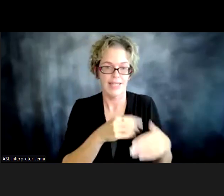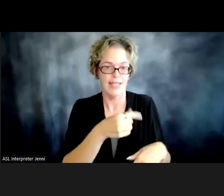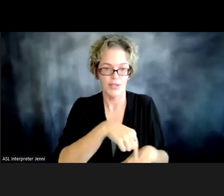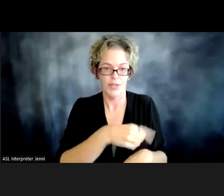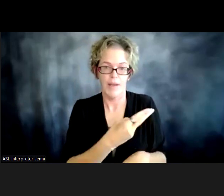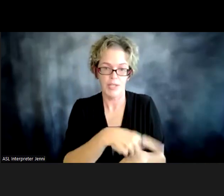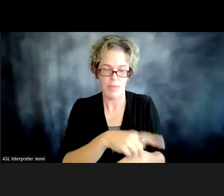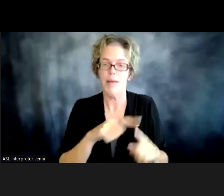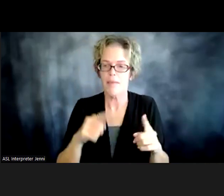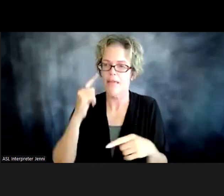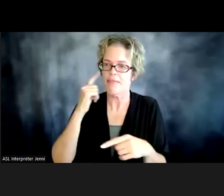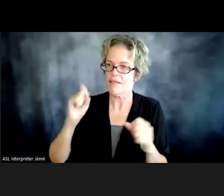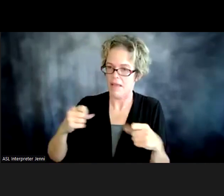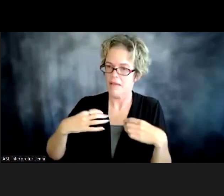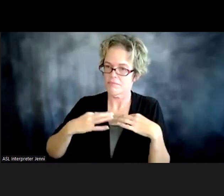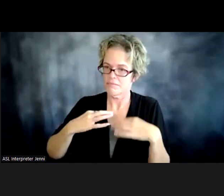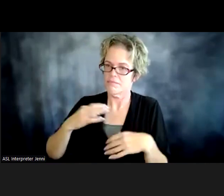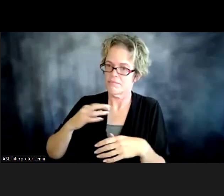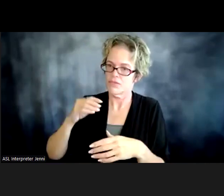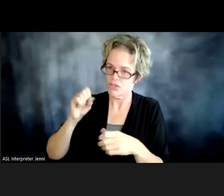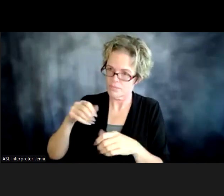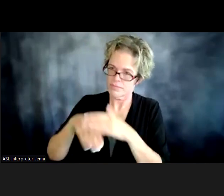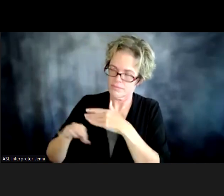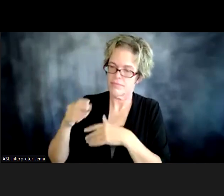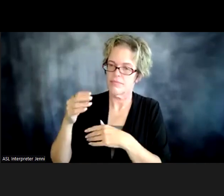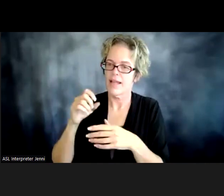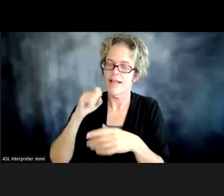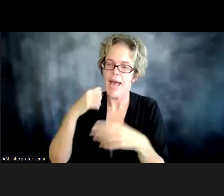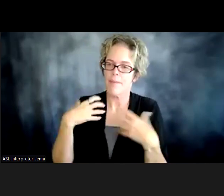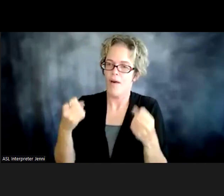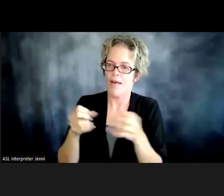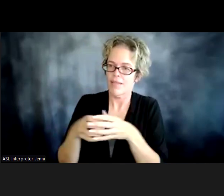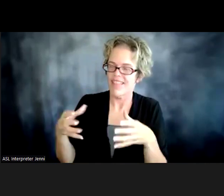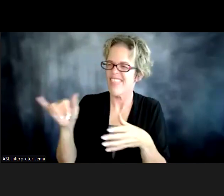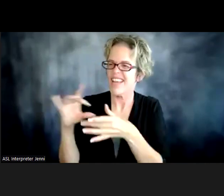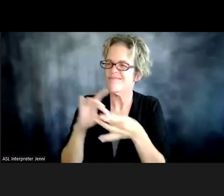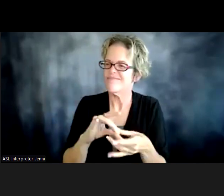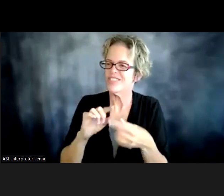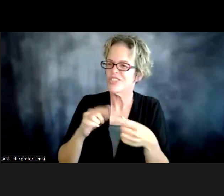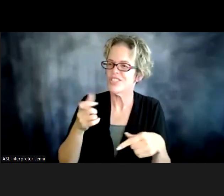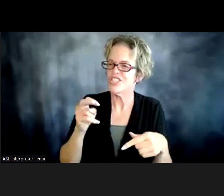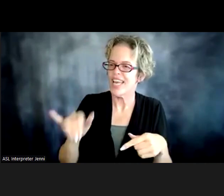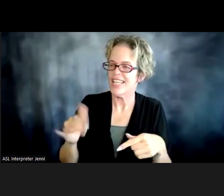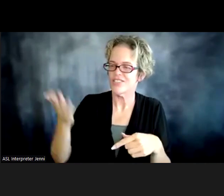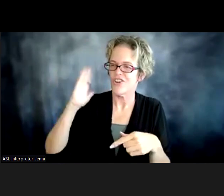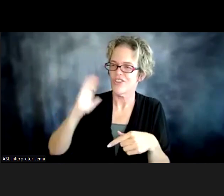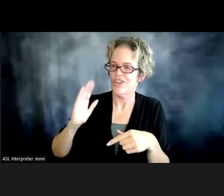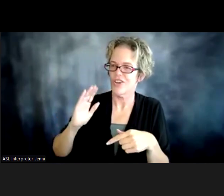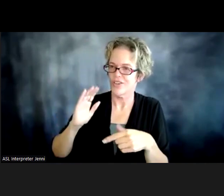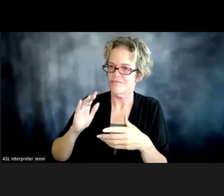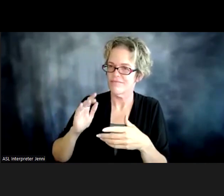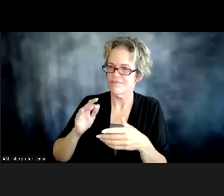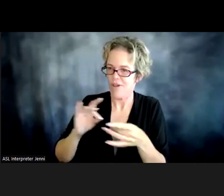Health expansion, I think this sort of rings true to Jenny's earlier comment, right? Where you